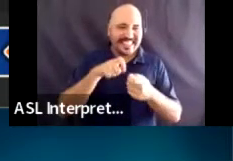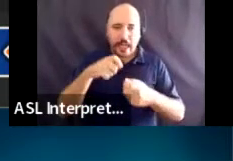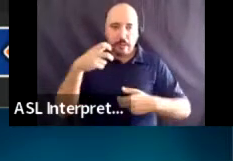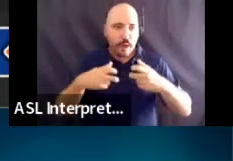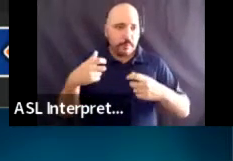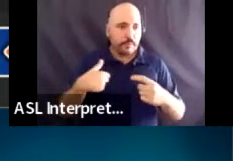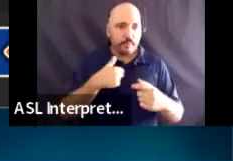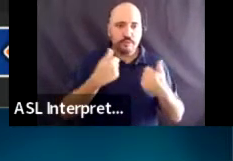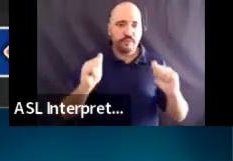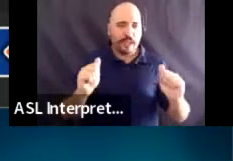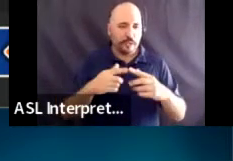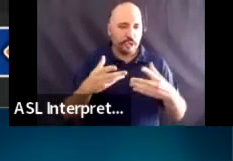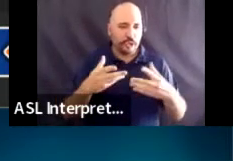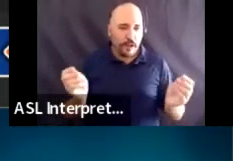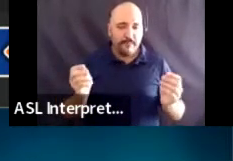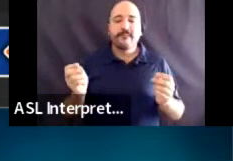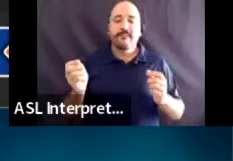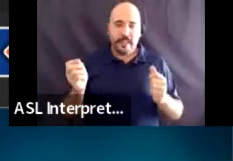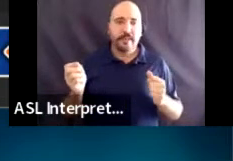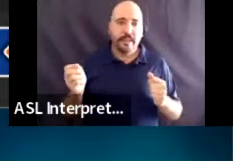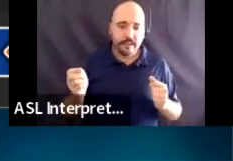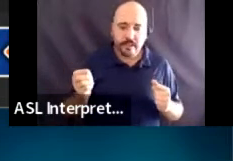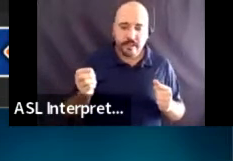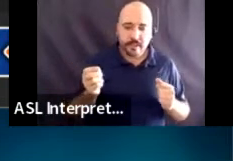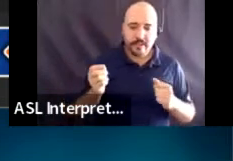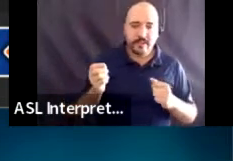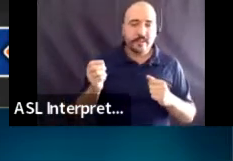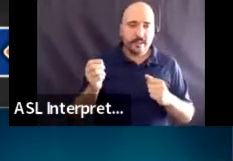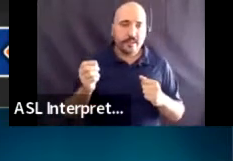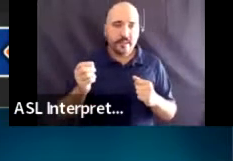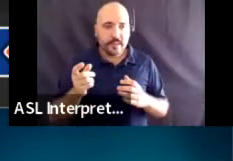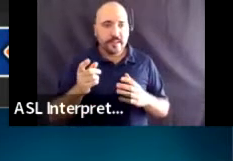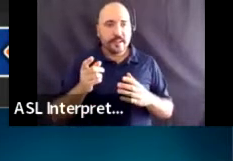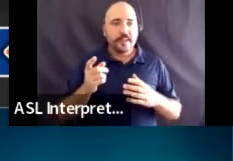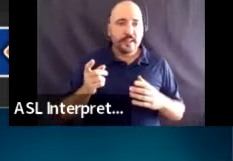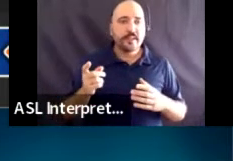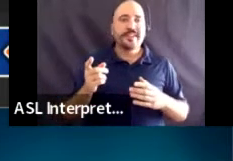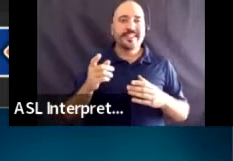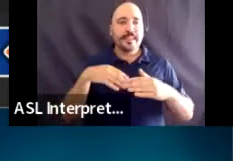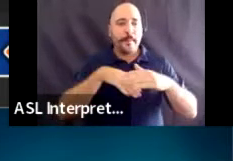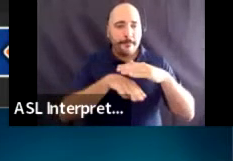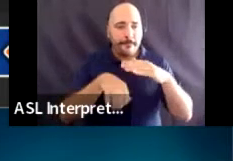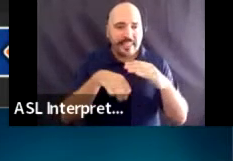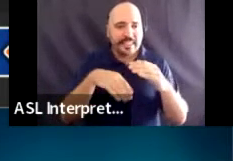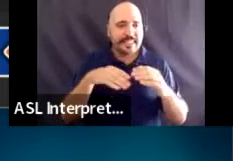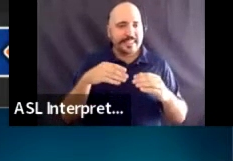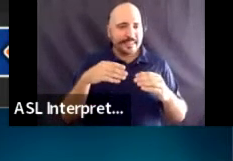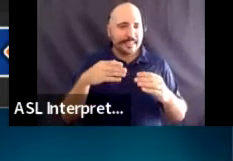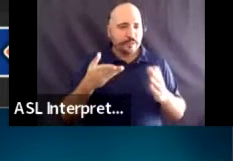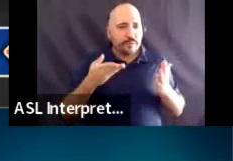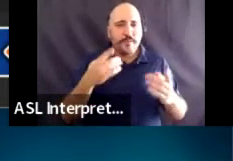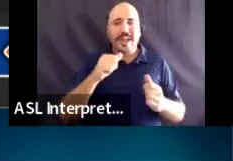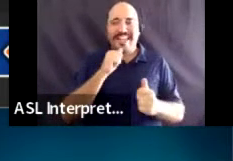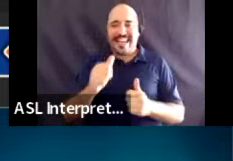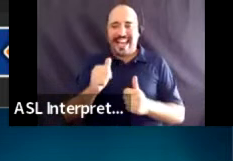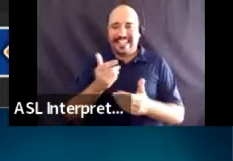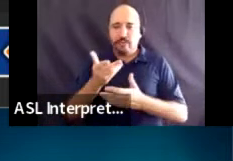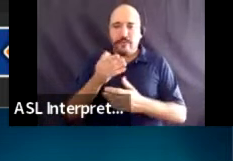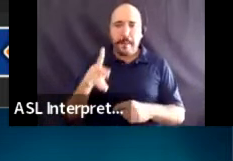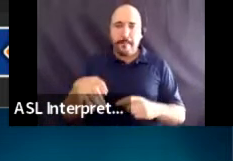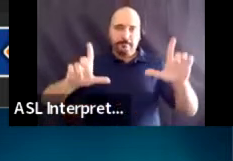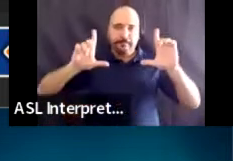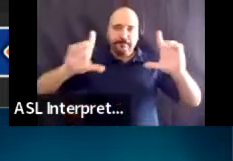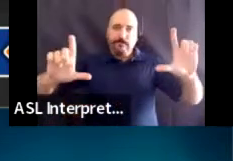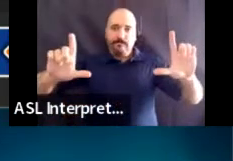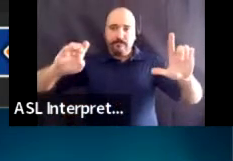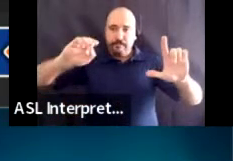we're trying to solve? And then basic recommendations for non-interactive maps. So maybe like a static images that are